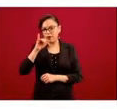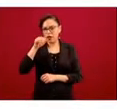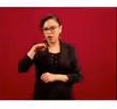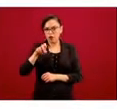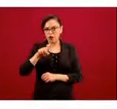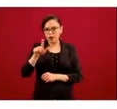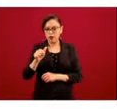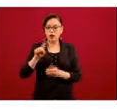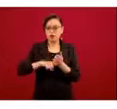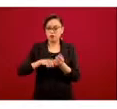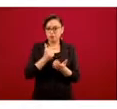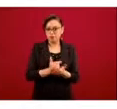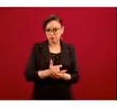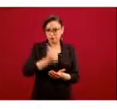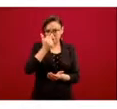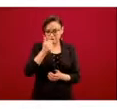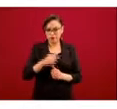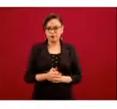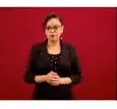disease account.